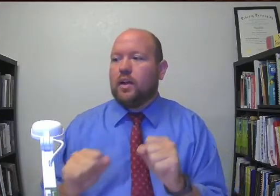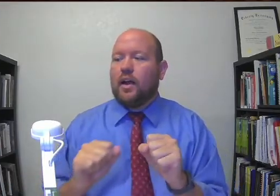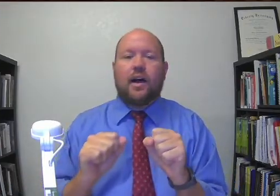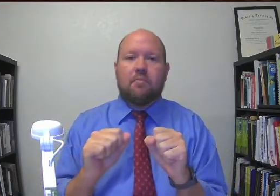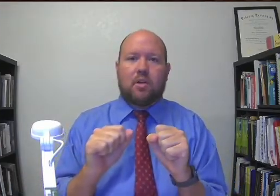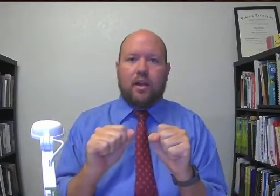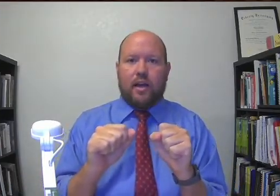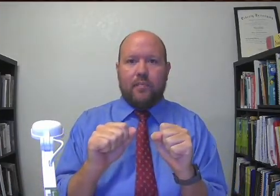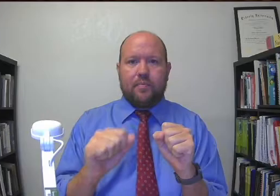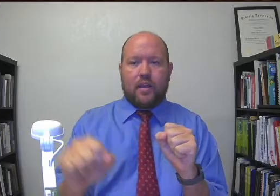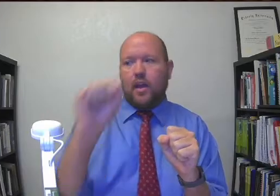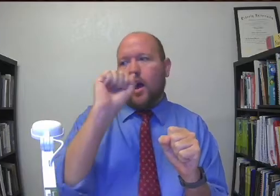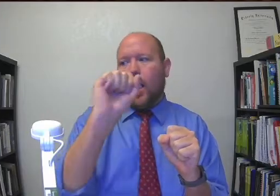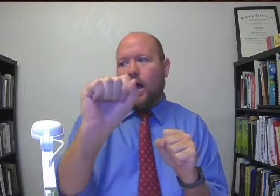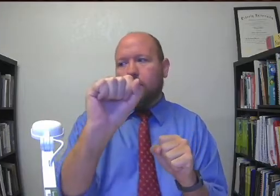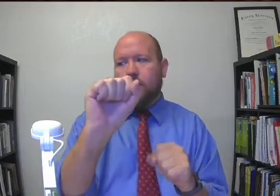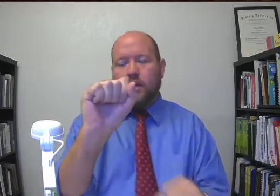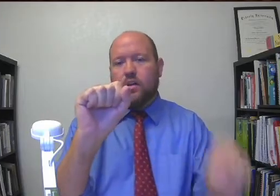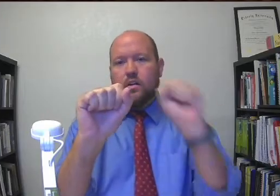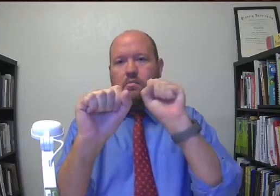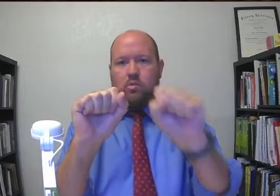Next word, umbrella.